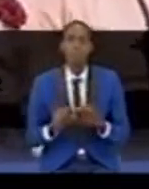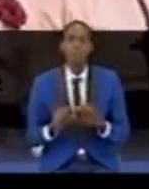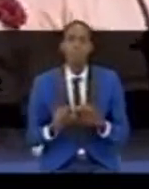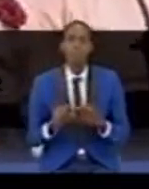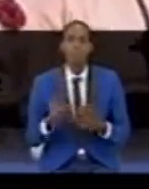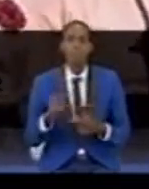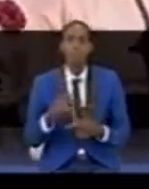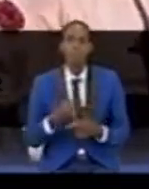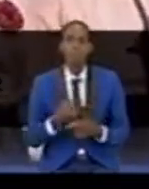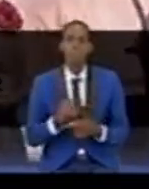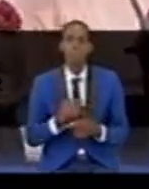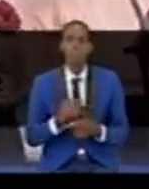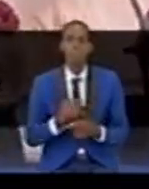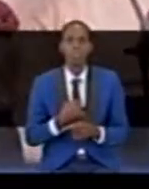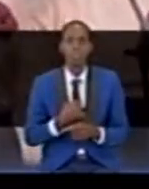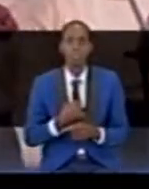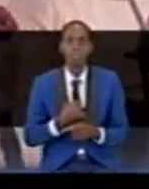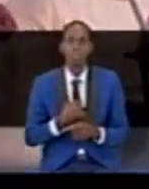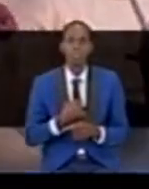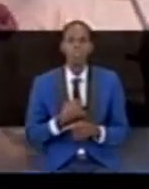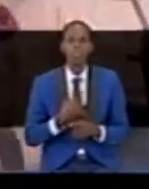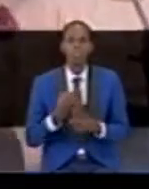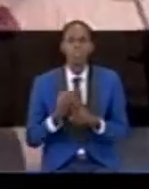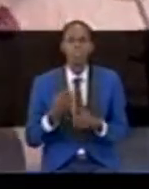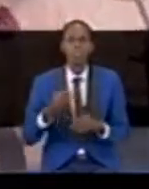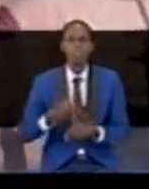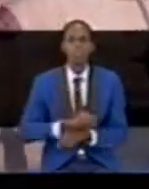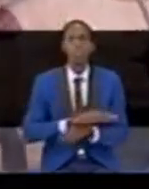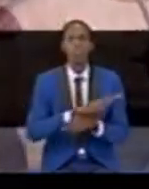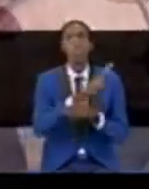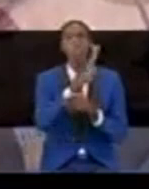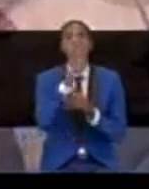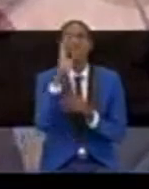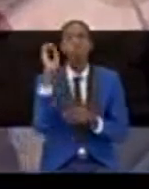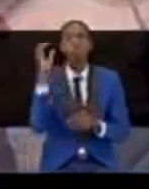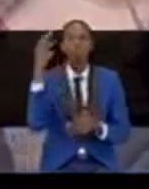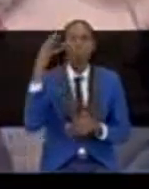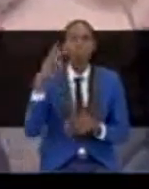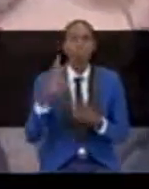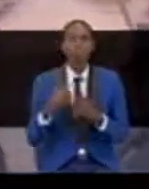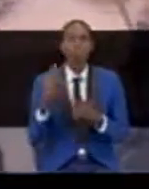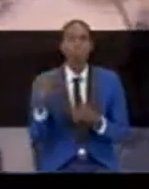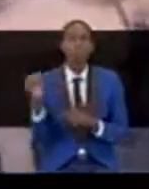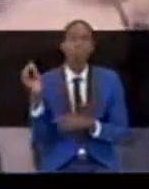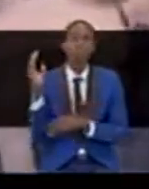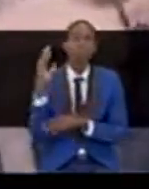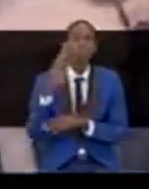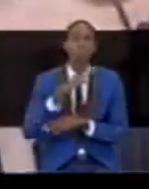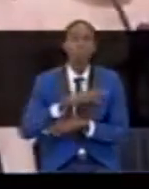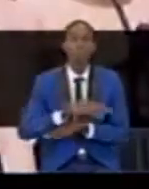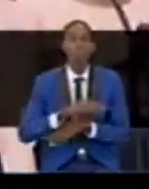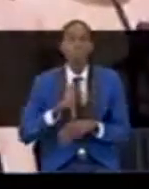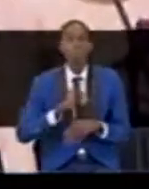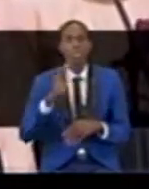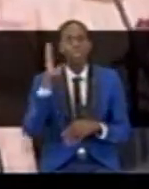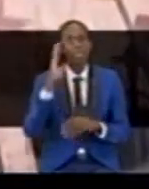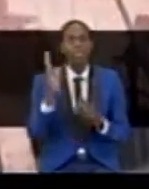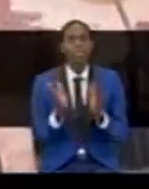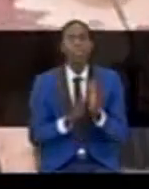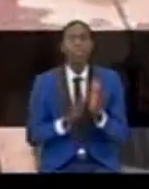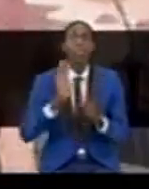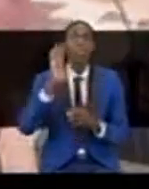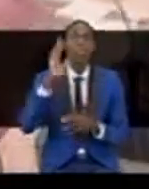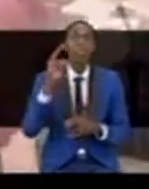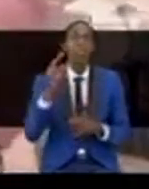faithfulness. From the rising sun, from the rising sun to the setting, I will praise your name,